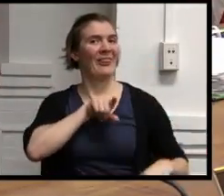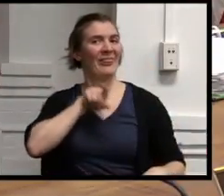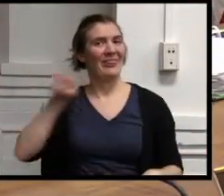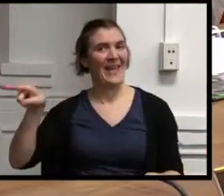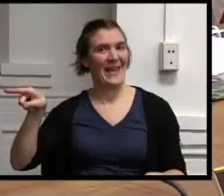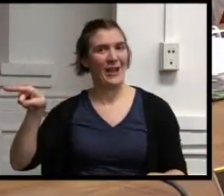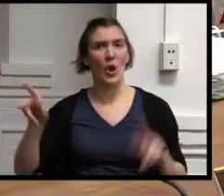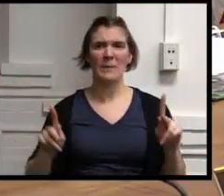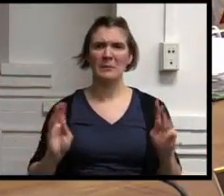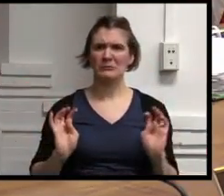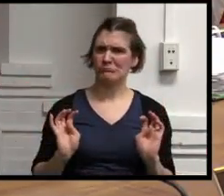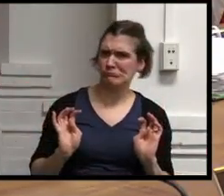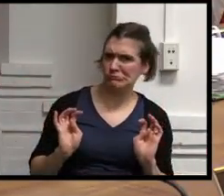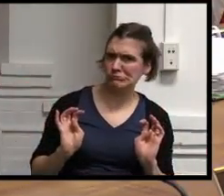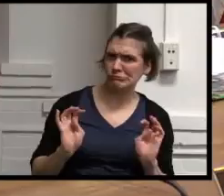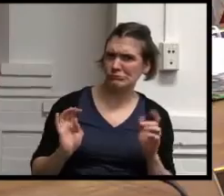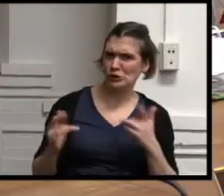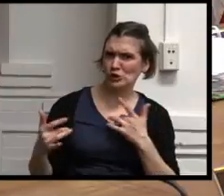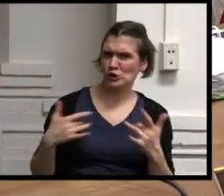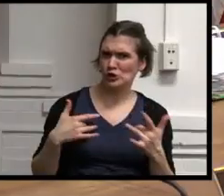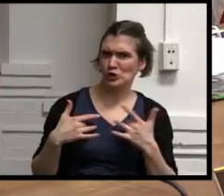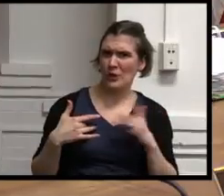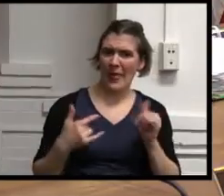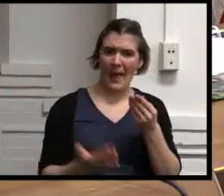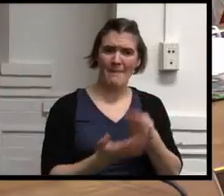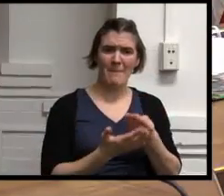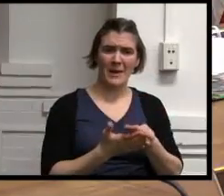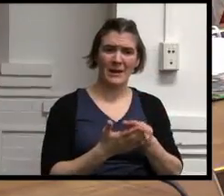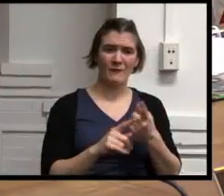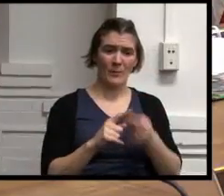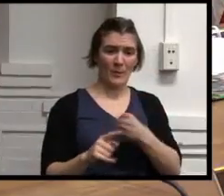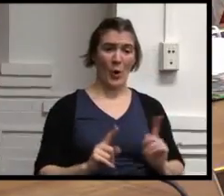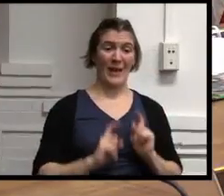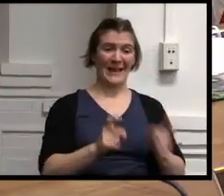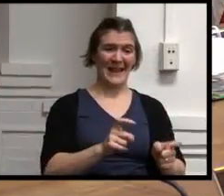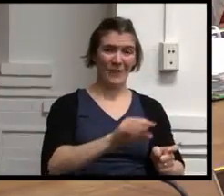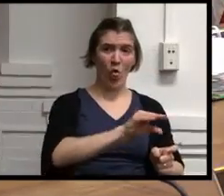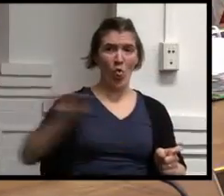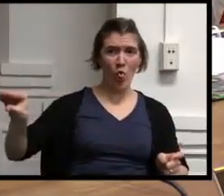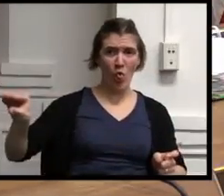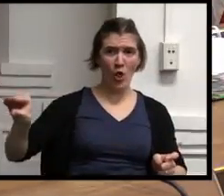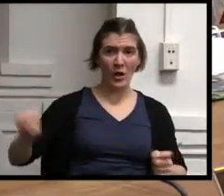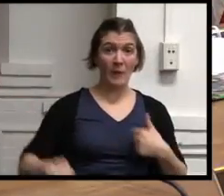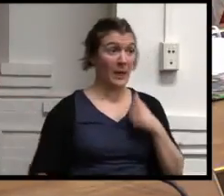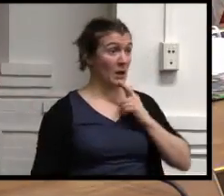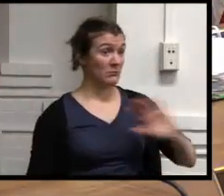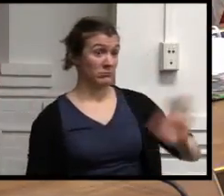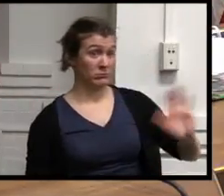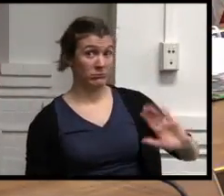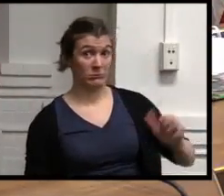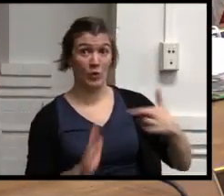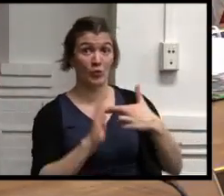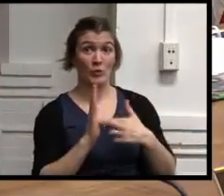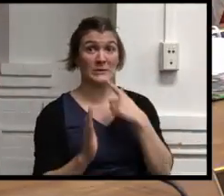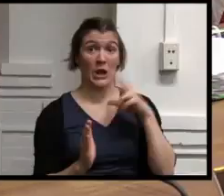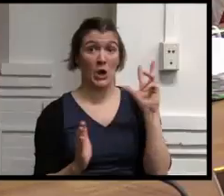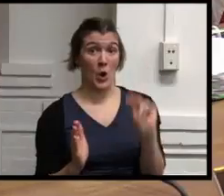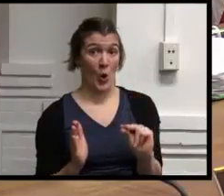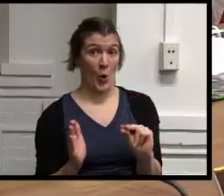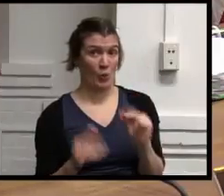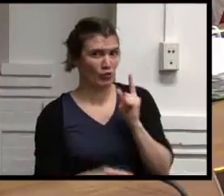People were concerned that money was going to be filtered over to that project, and I said, no, the guidelines,